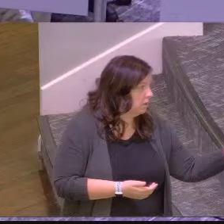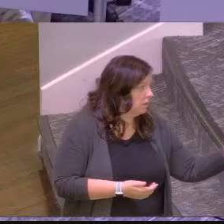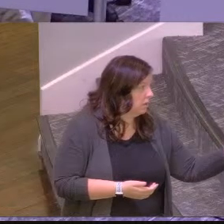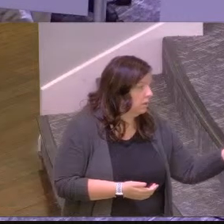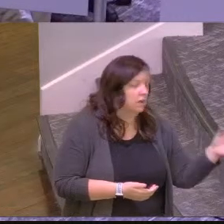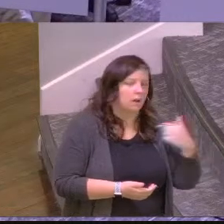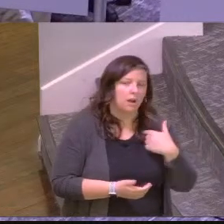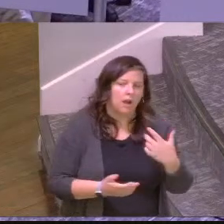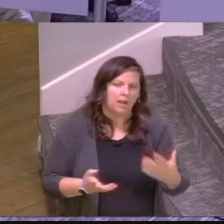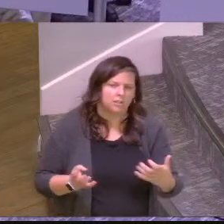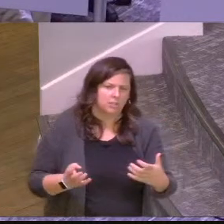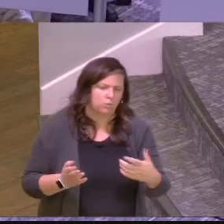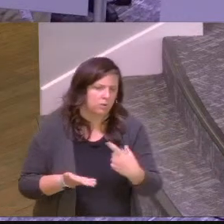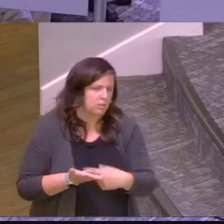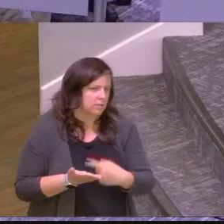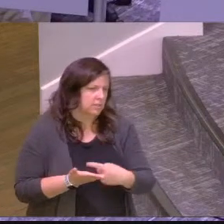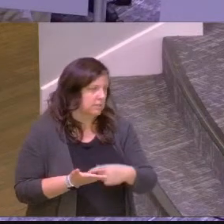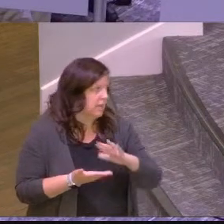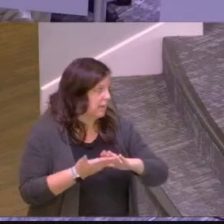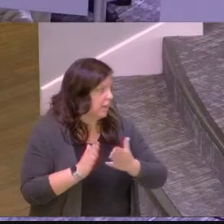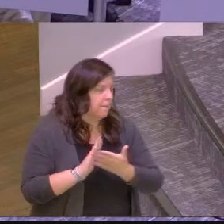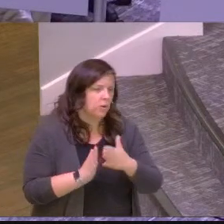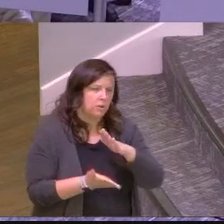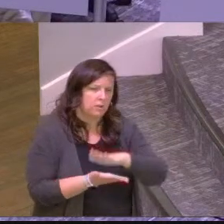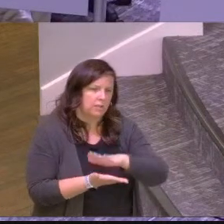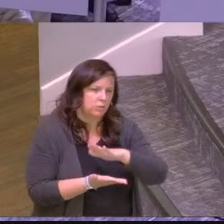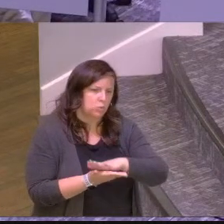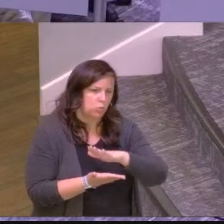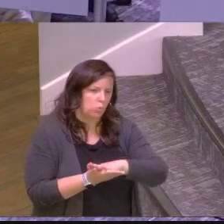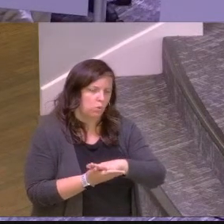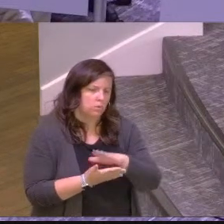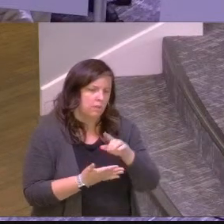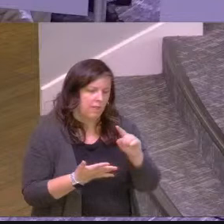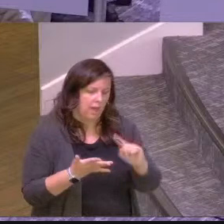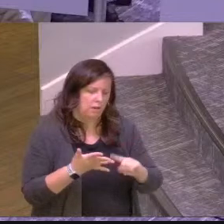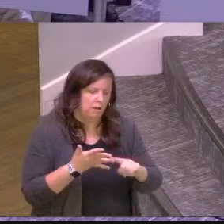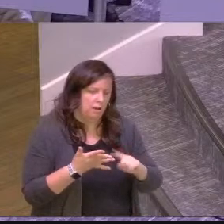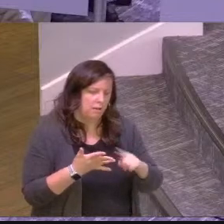I saw in the budget. I need more explanation on that one.